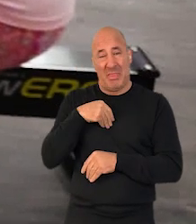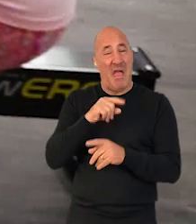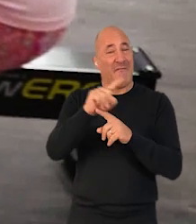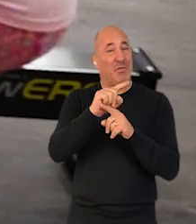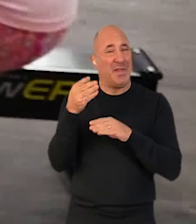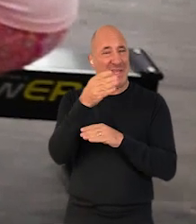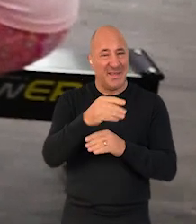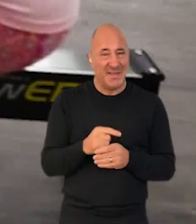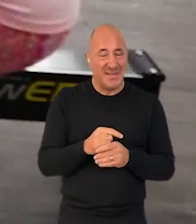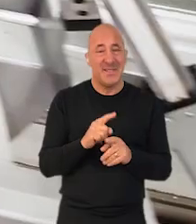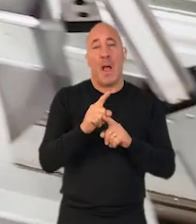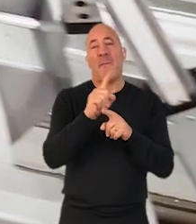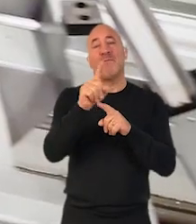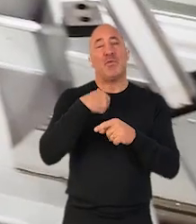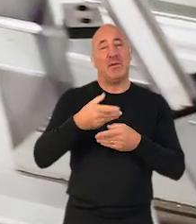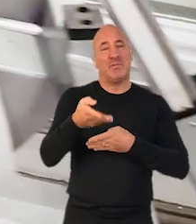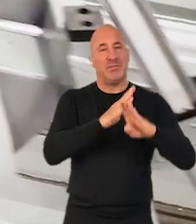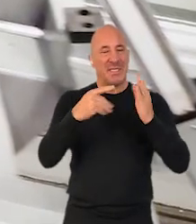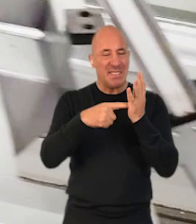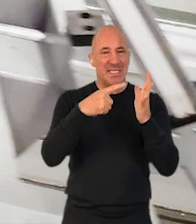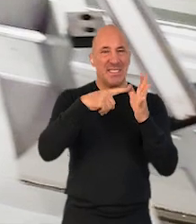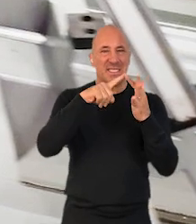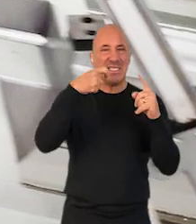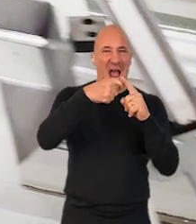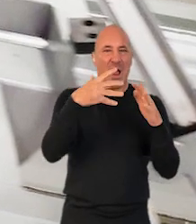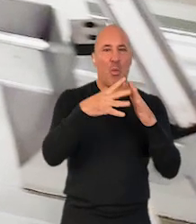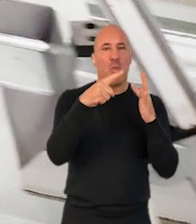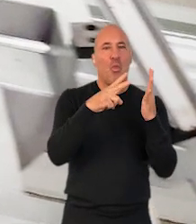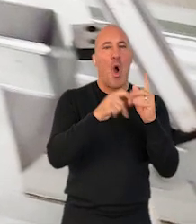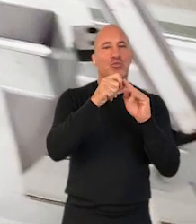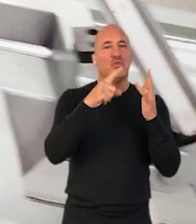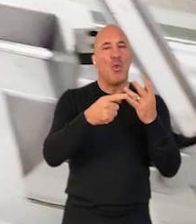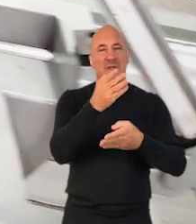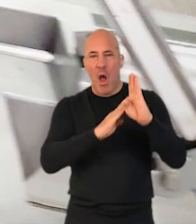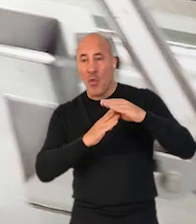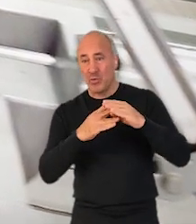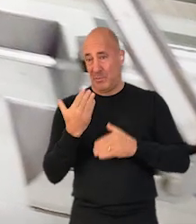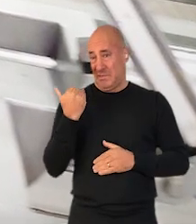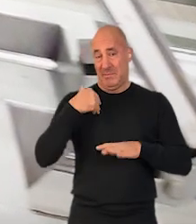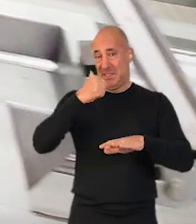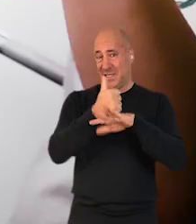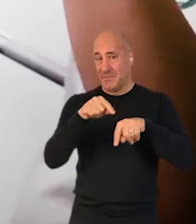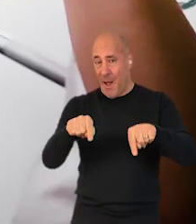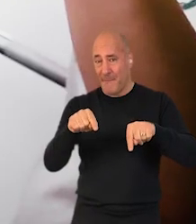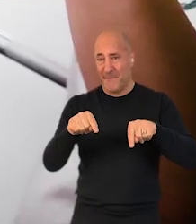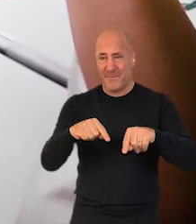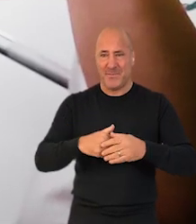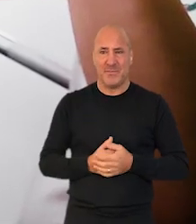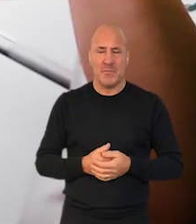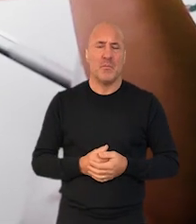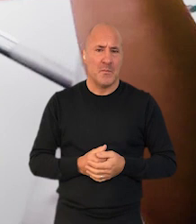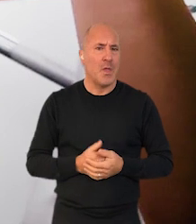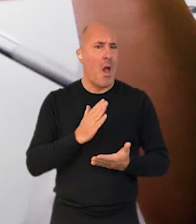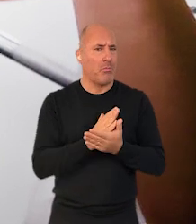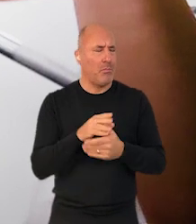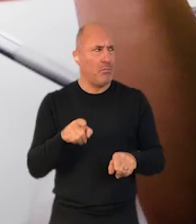about 5, 6, 7 clients to the gym each week. We also do Taekwondo each week, which has